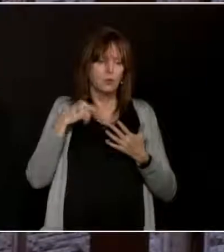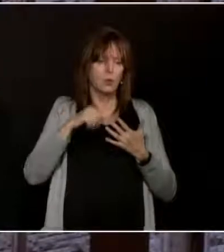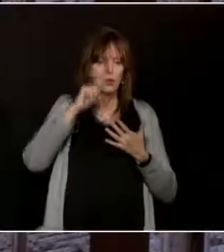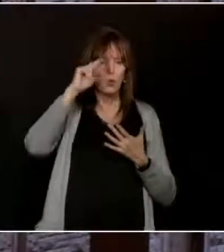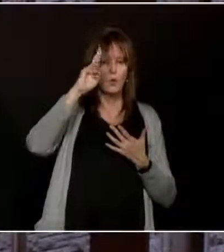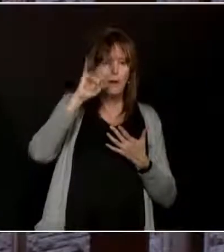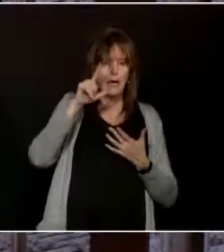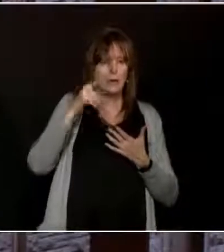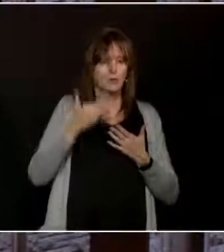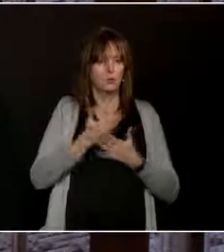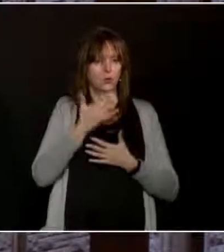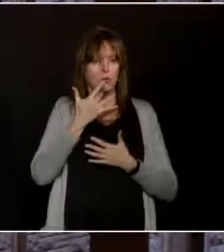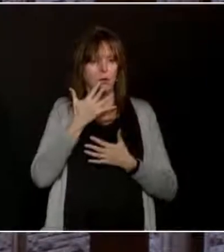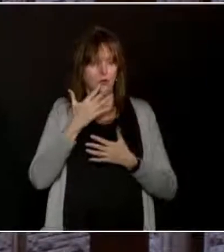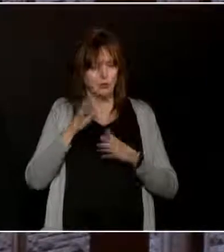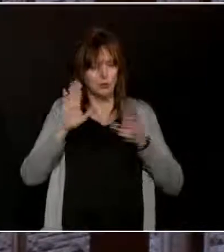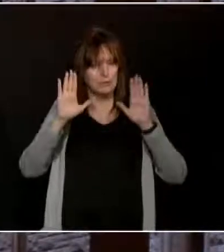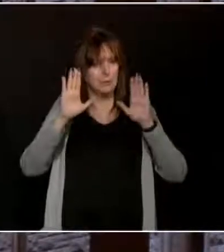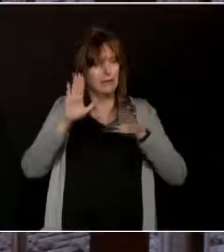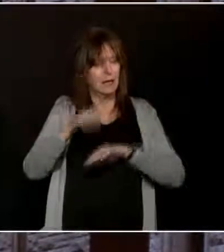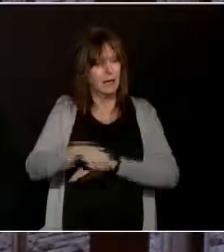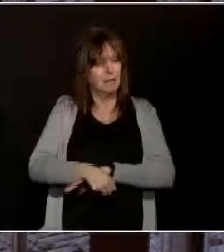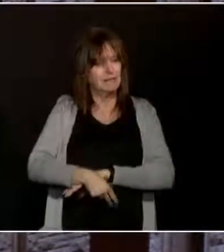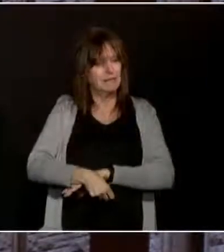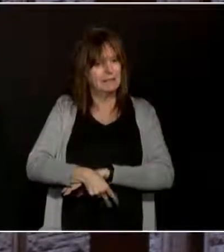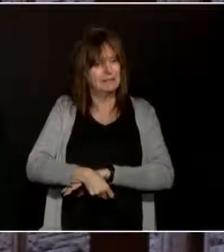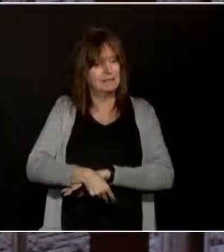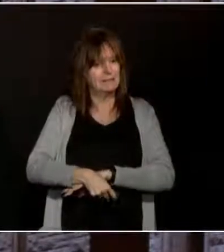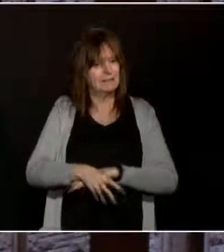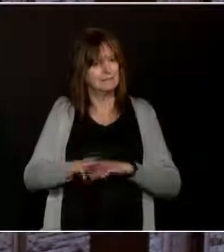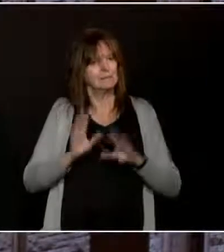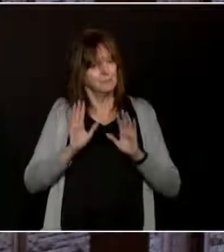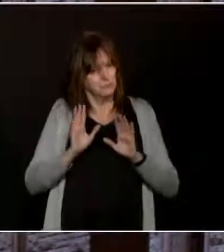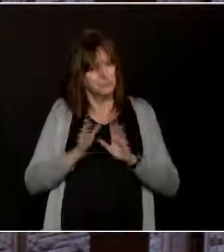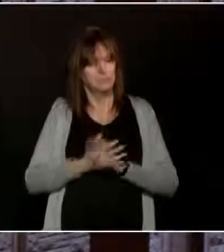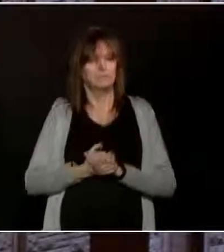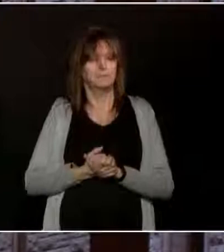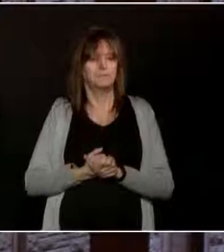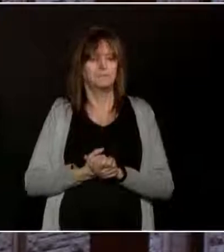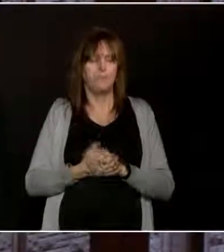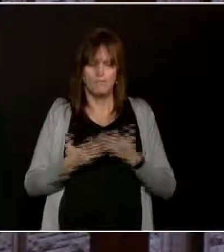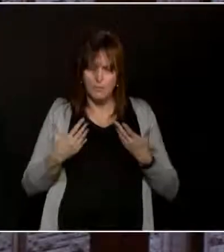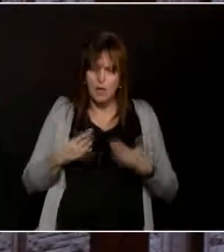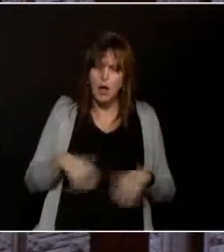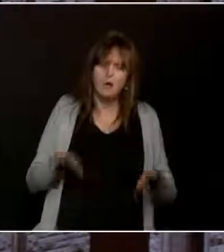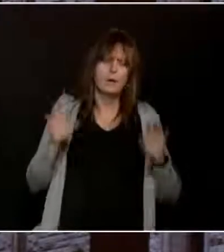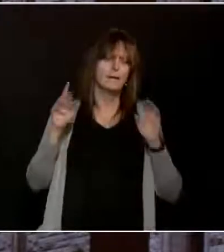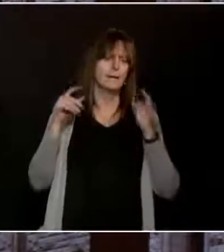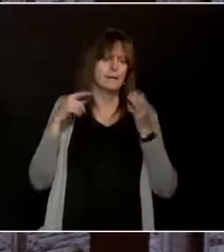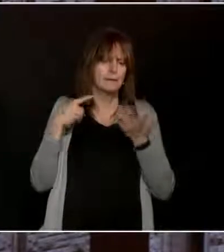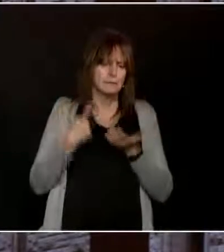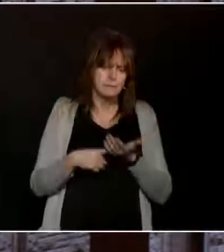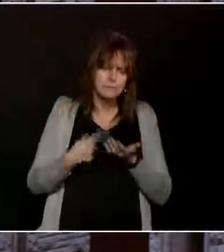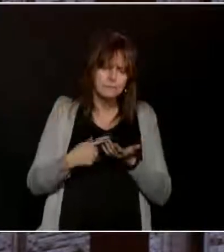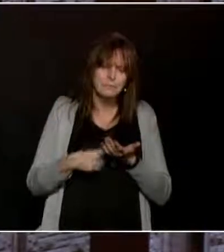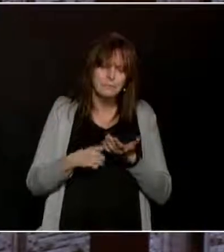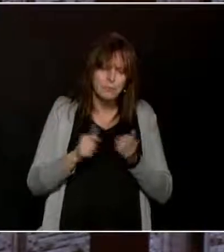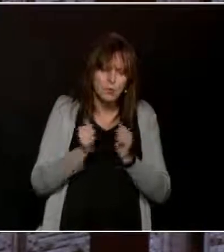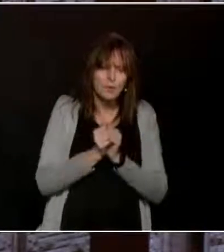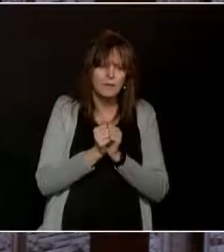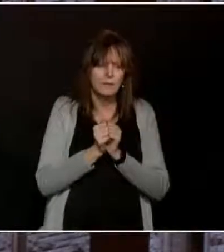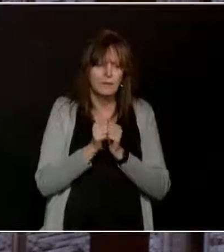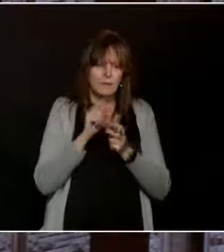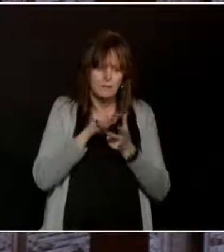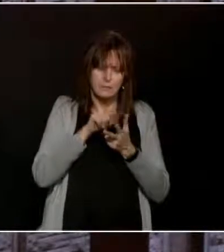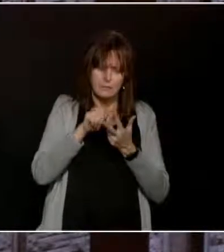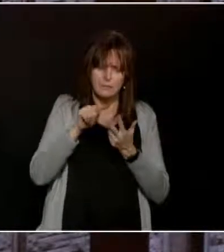they enter the framework into? And that is a discussion we've already had with in the case of all 3, and with other